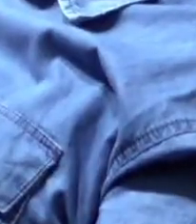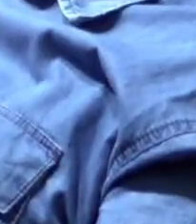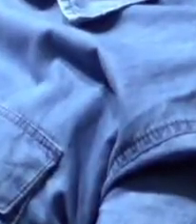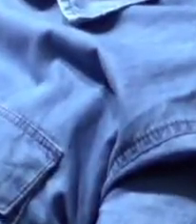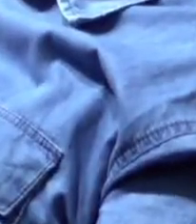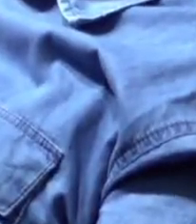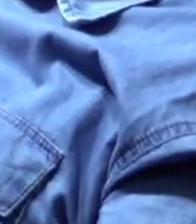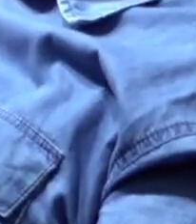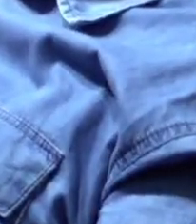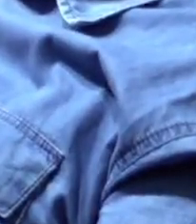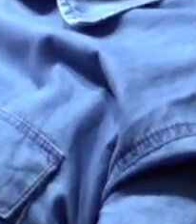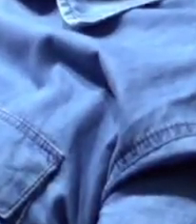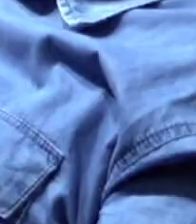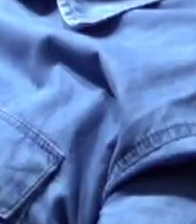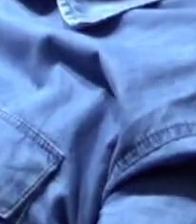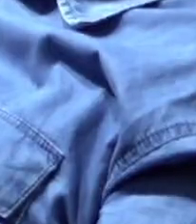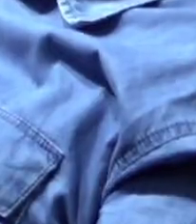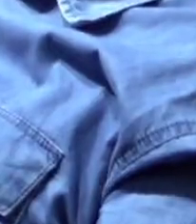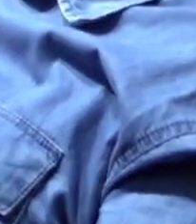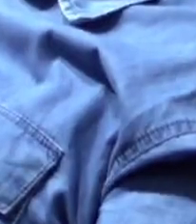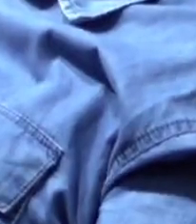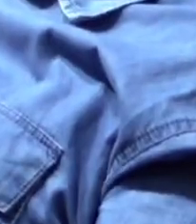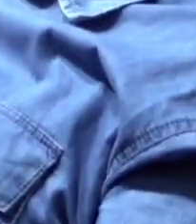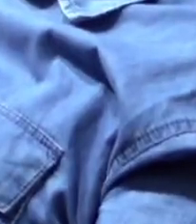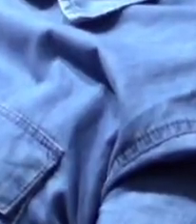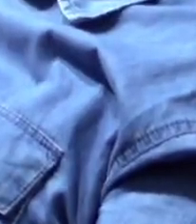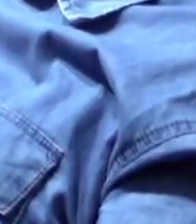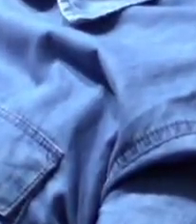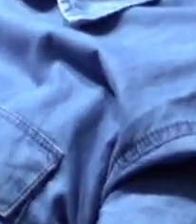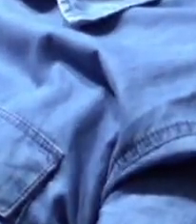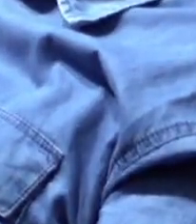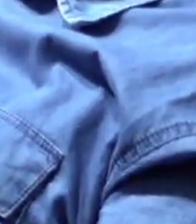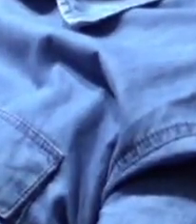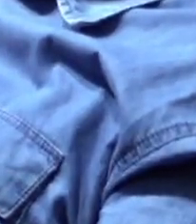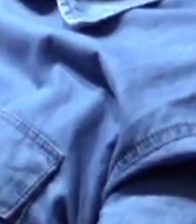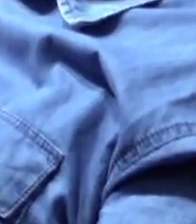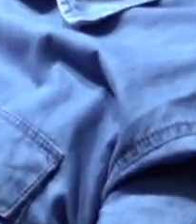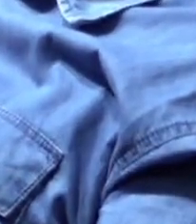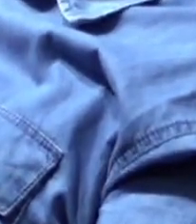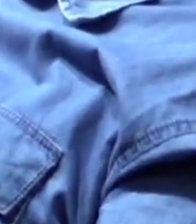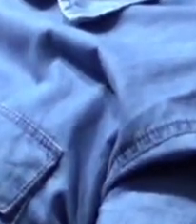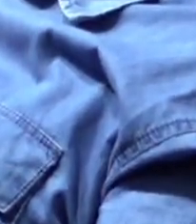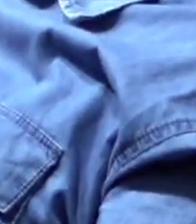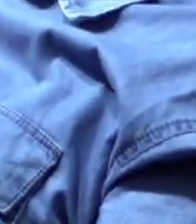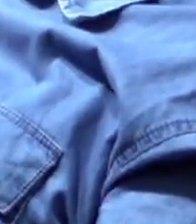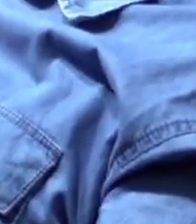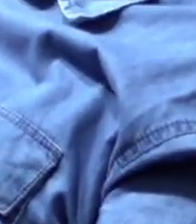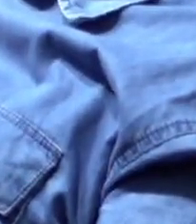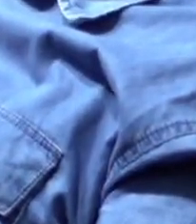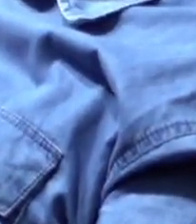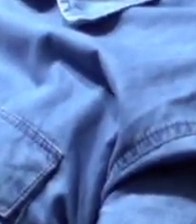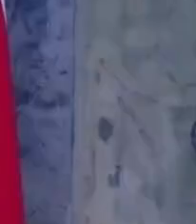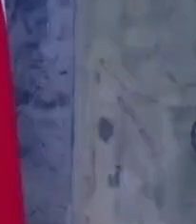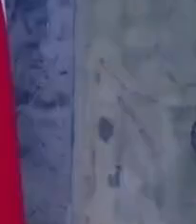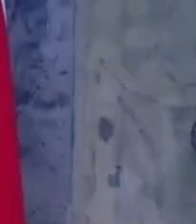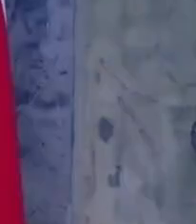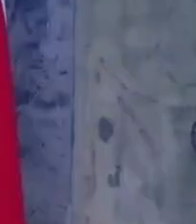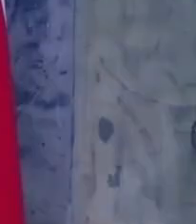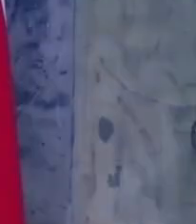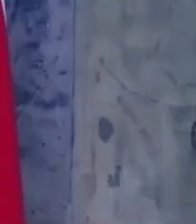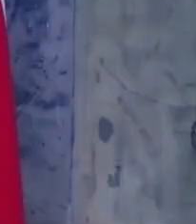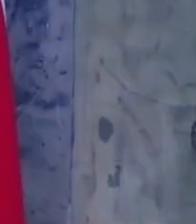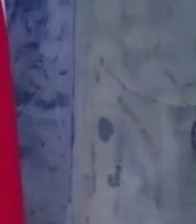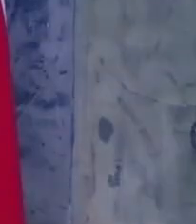peace and tranquility. Now, today we are here. We want to hear more about